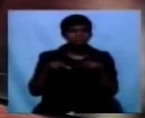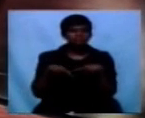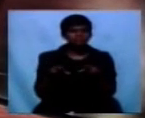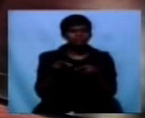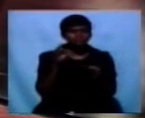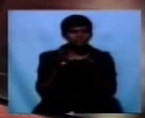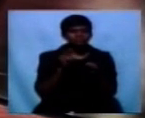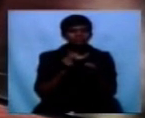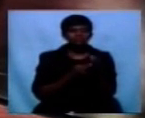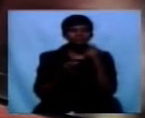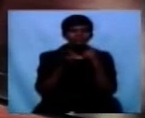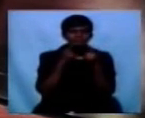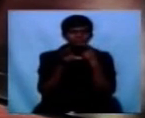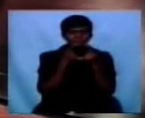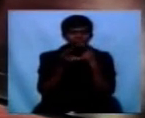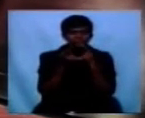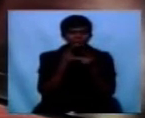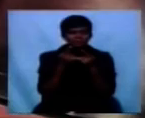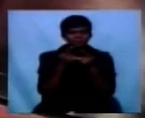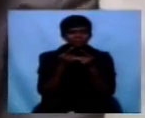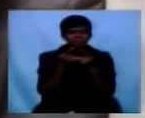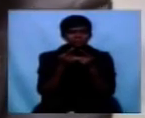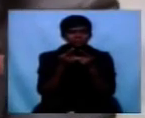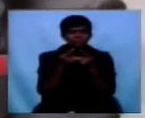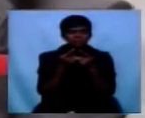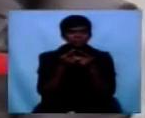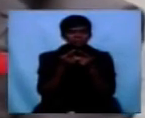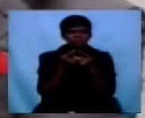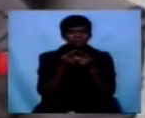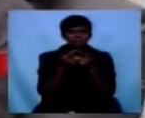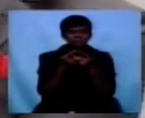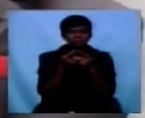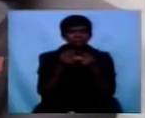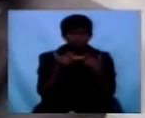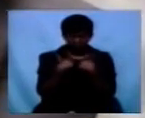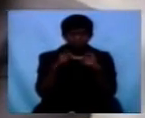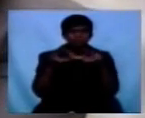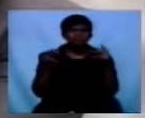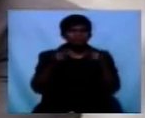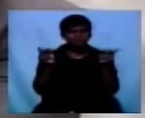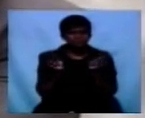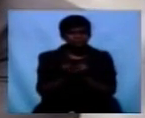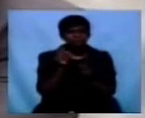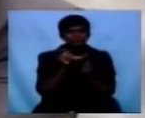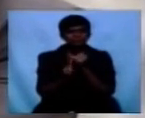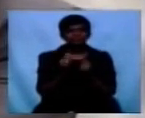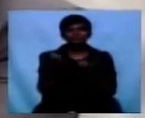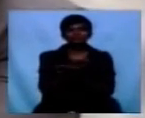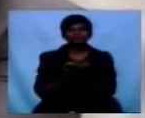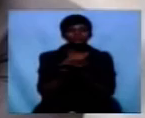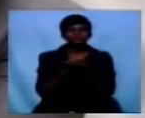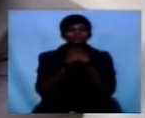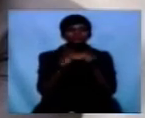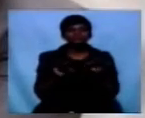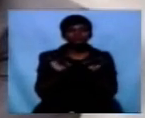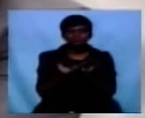If we are to talk about some not economically viable, there is no area that is not economically viable.